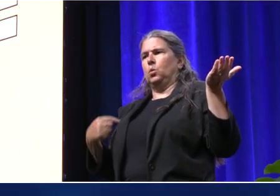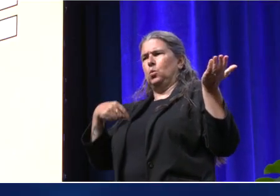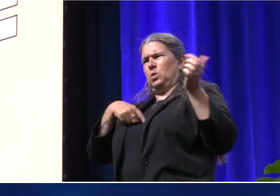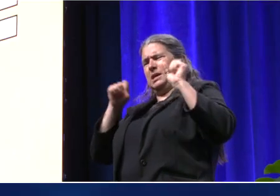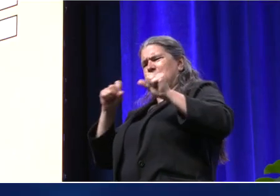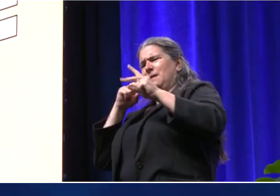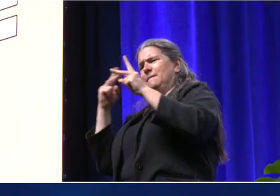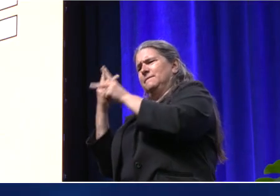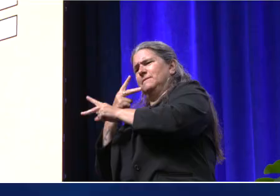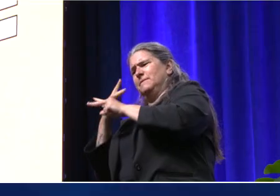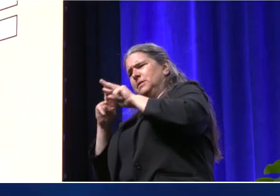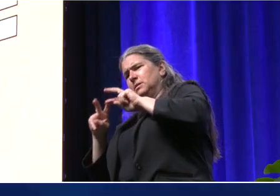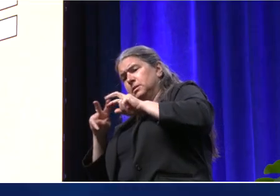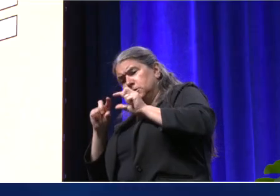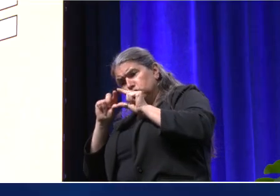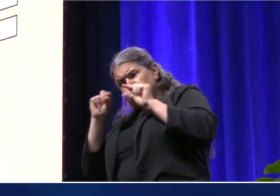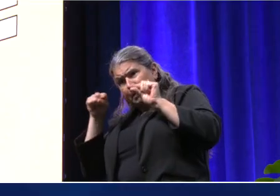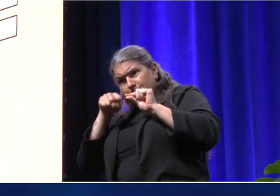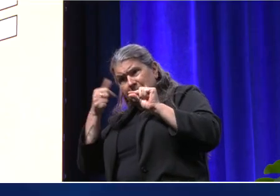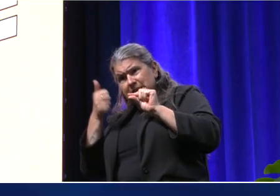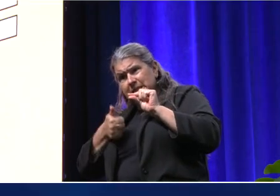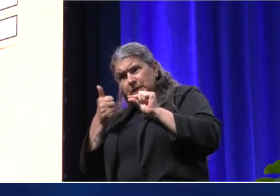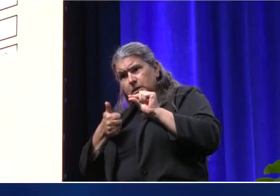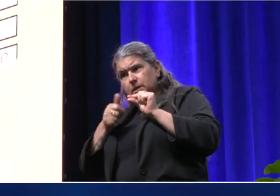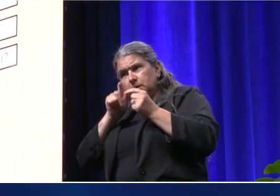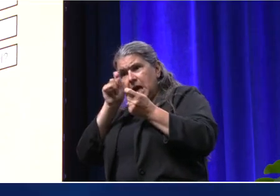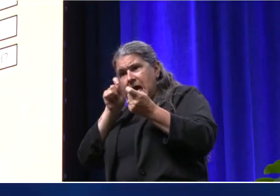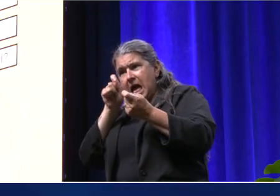test strips are in your community's drug supply.